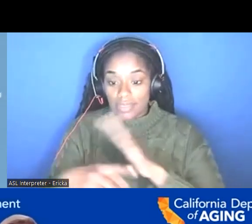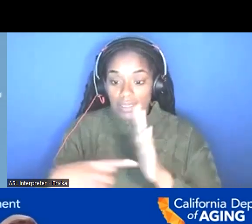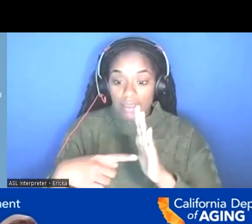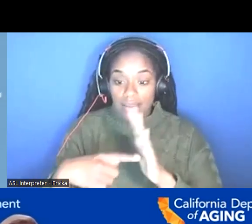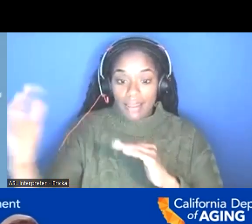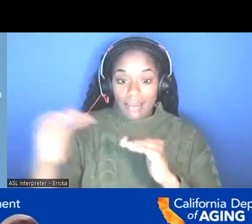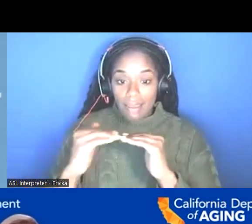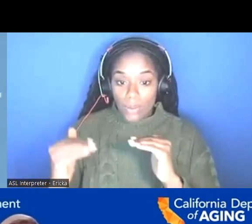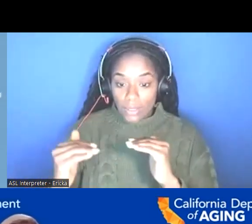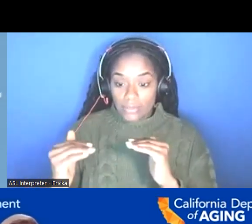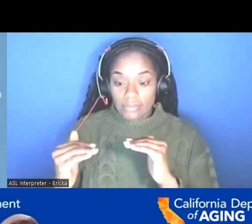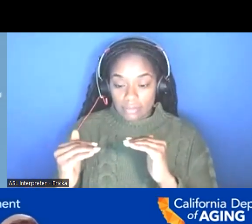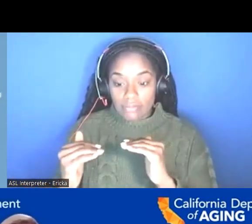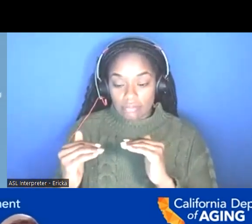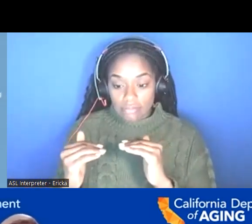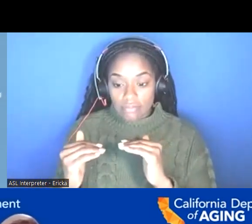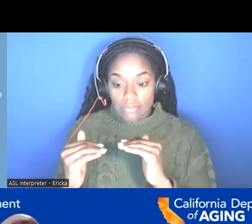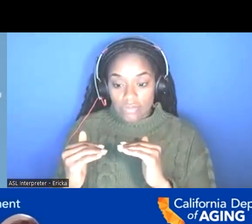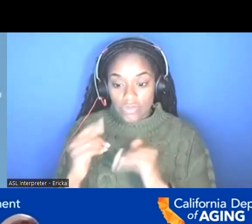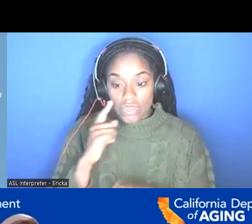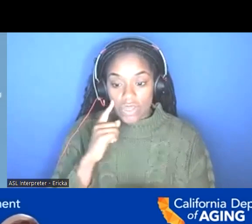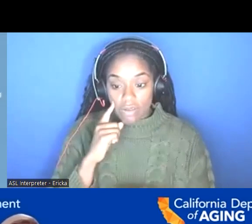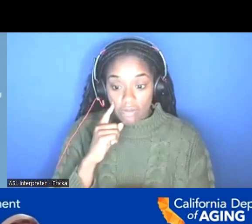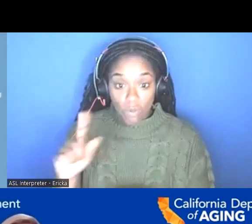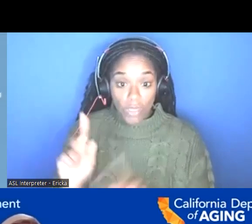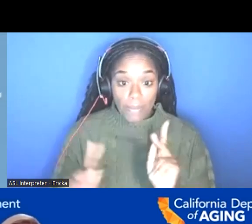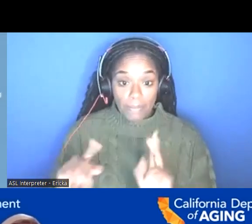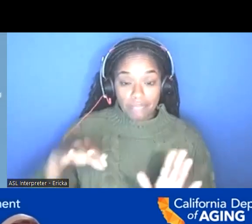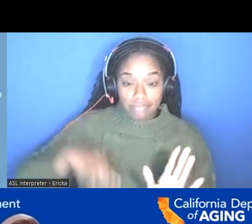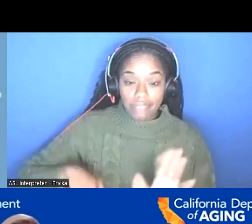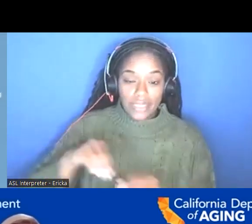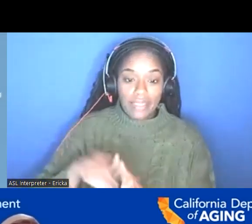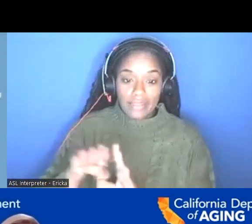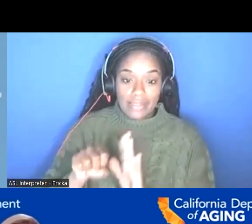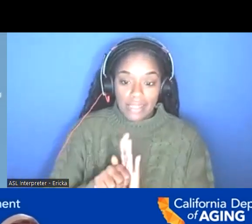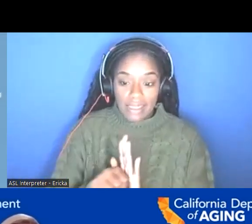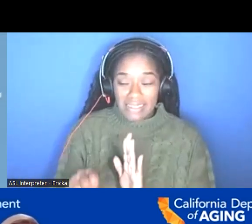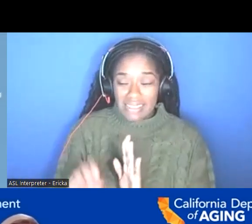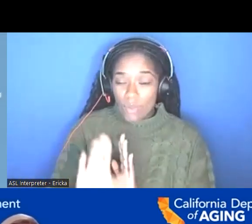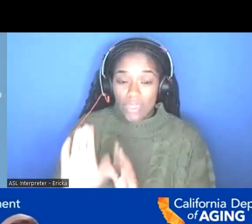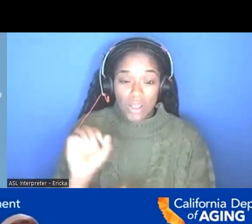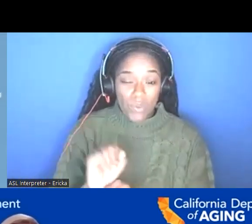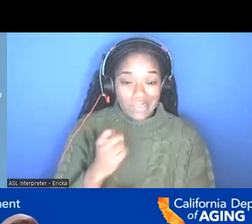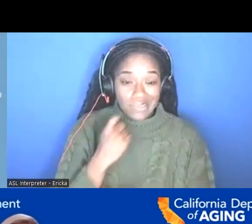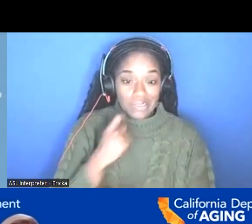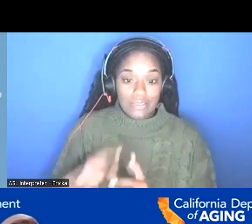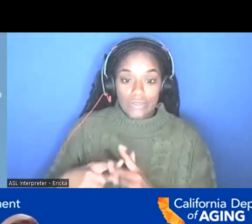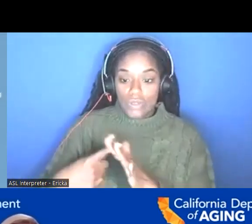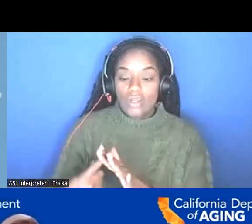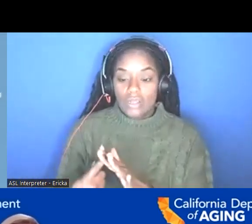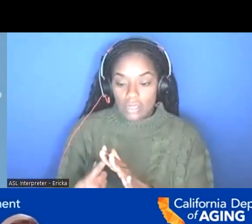equity for Medicare beneficiaries in the state. So I would say that their work is just getting started, and